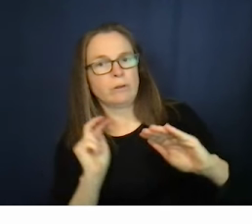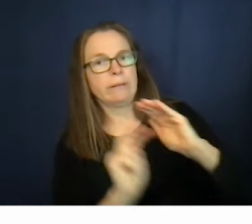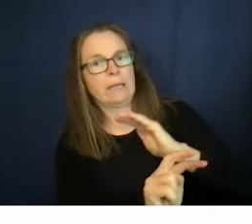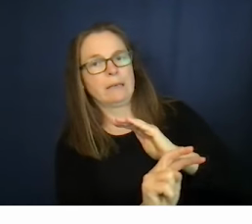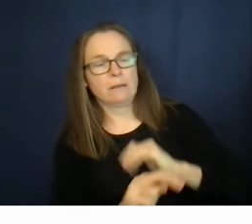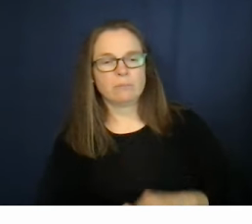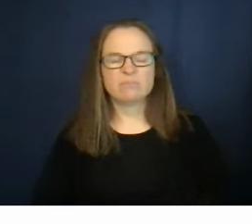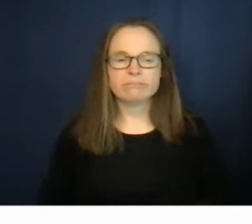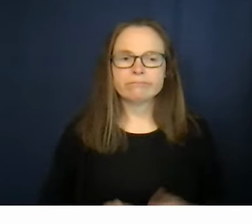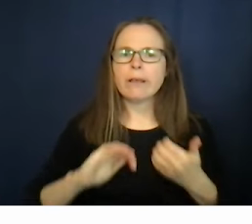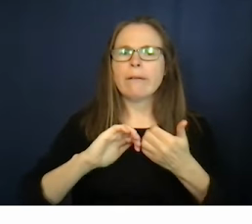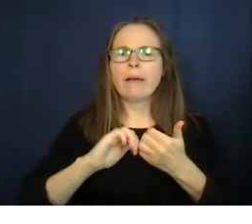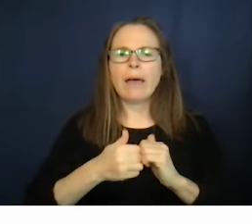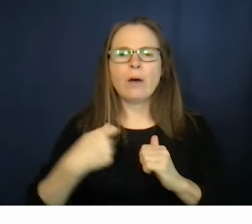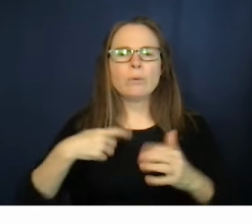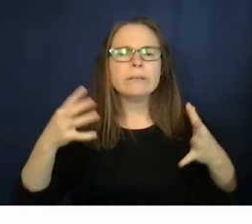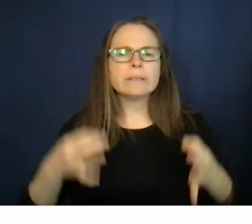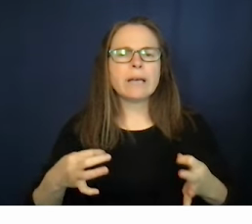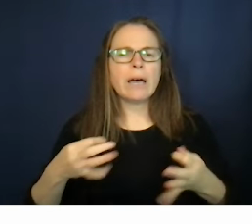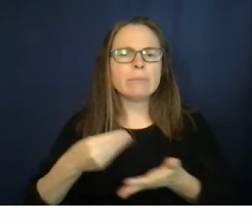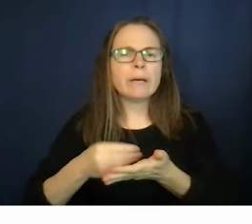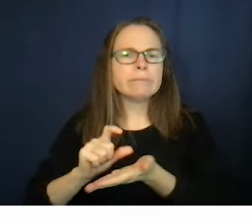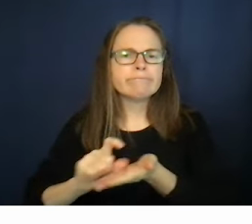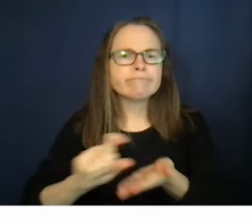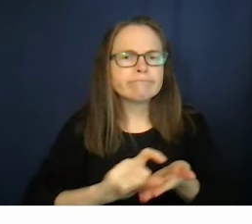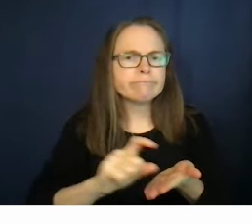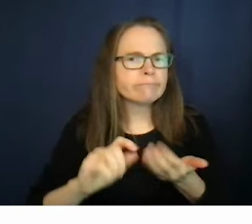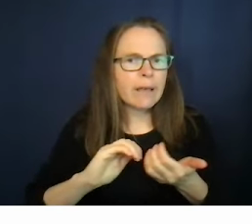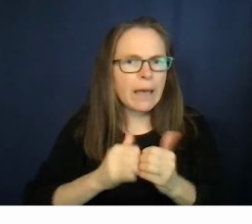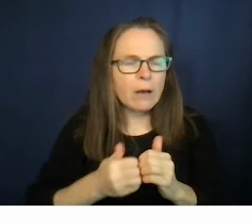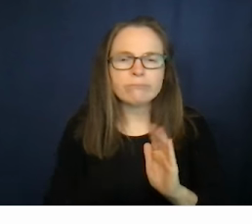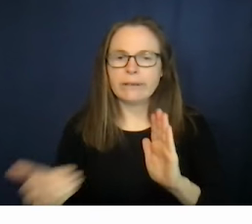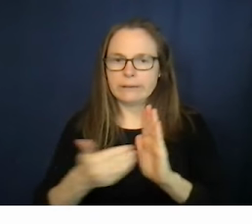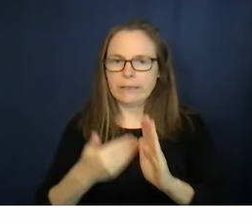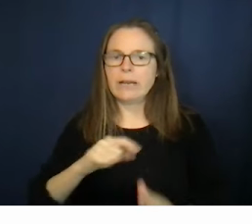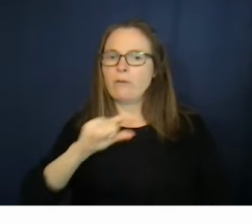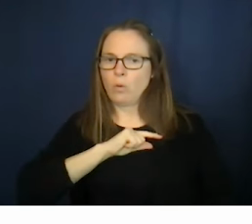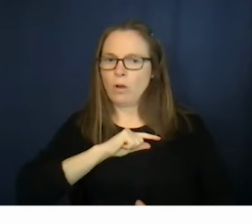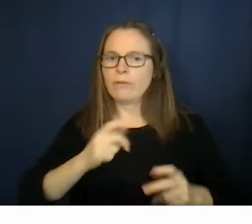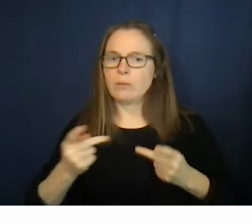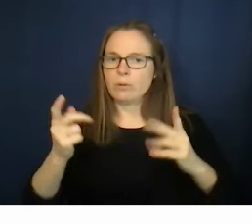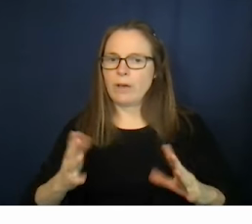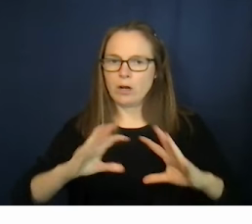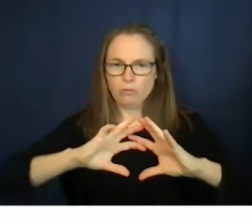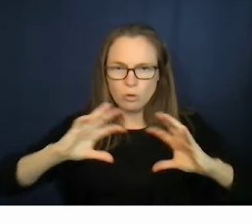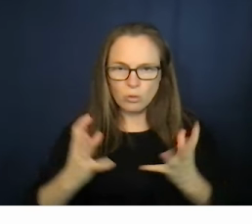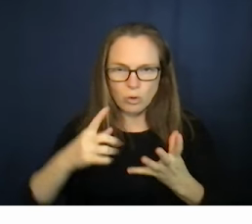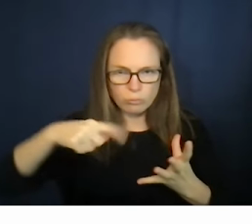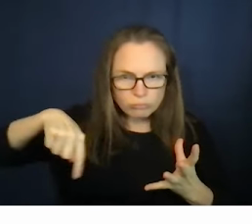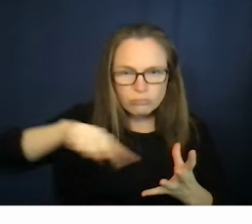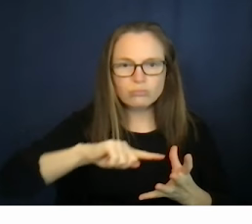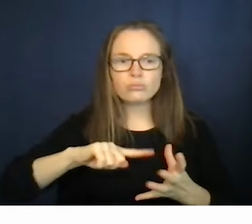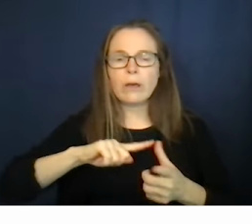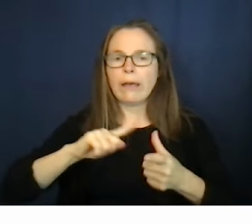how we do the allocations for funding. Again, from our pool of qualified providers, and after we have